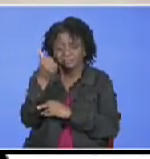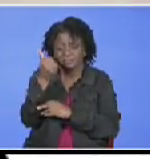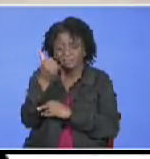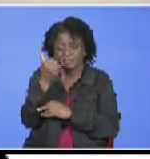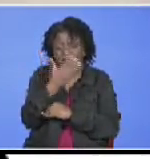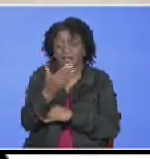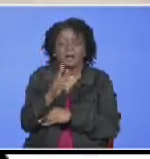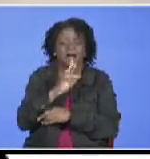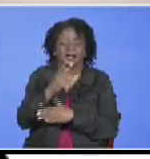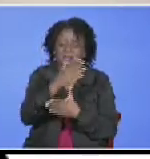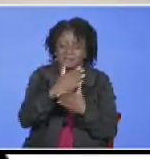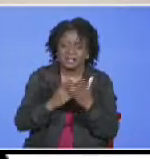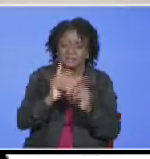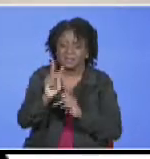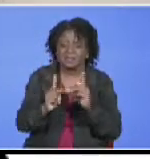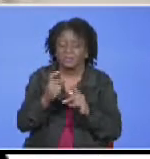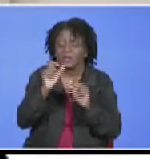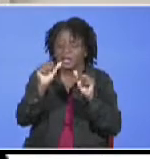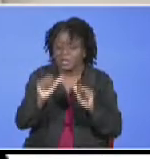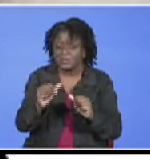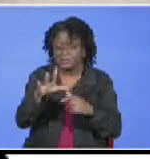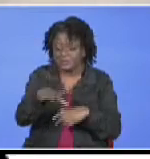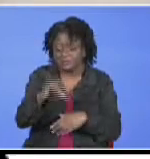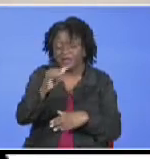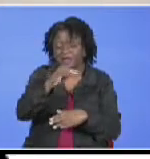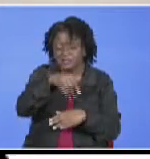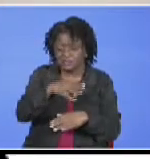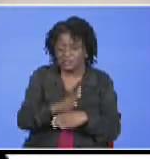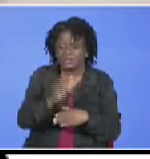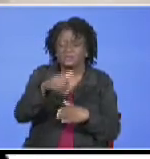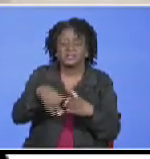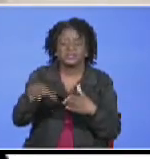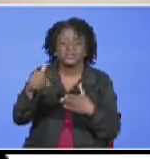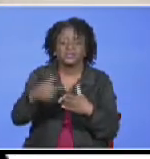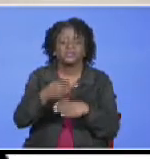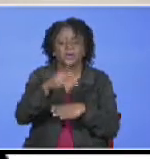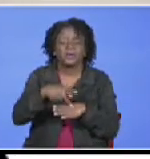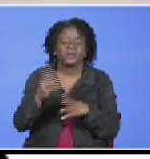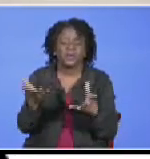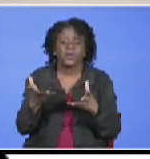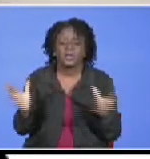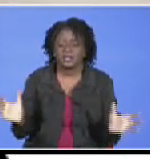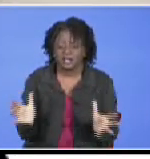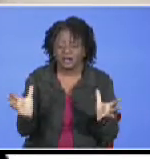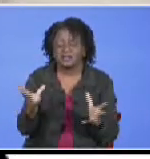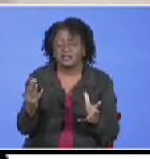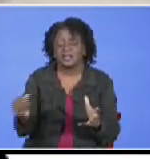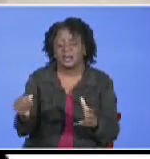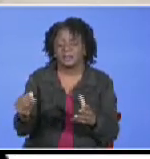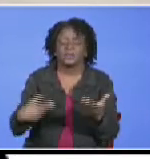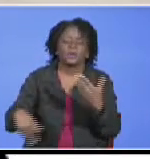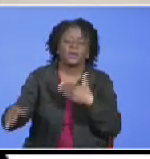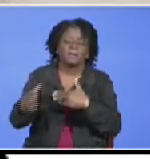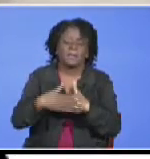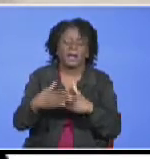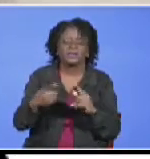There are some persons who were able to find employment in New Providence. But again, we want to encourage them to go back to Abaco, to